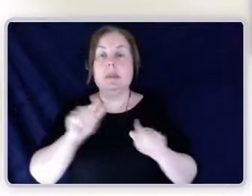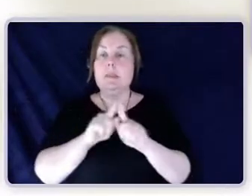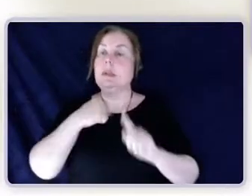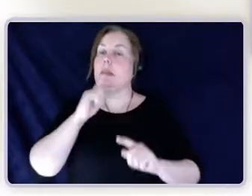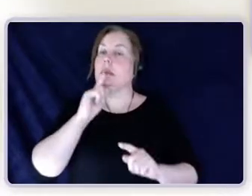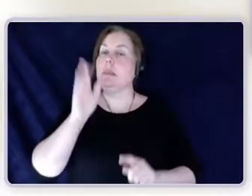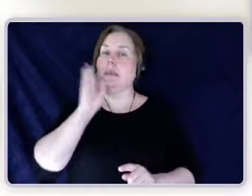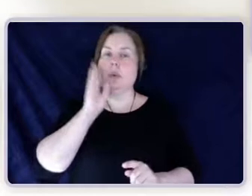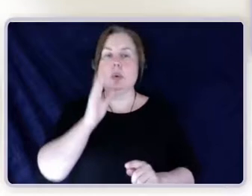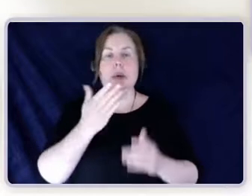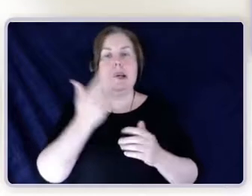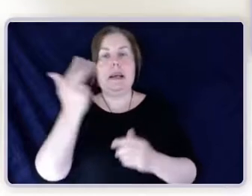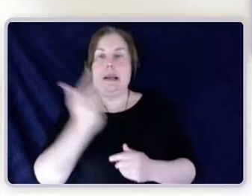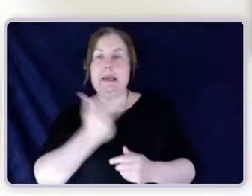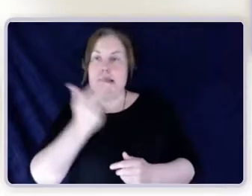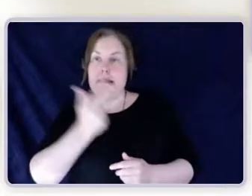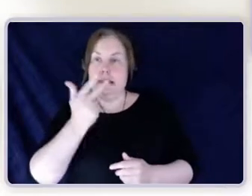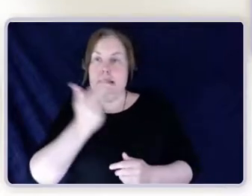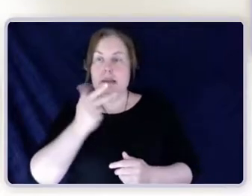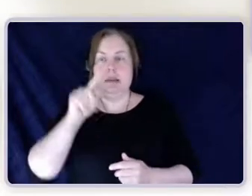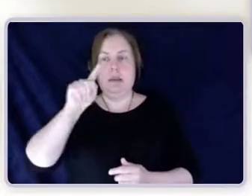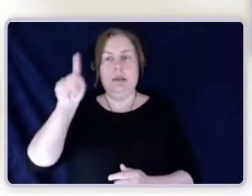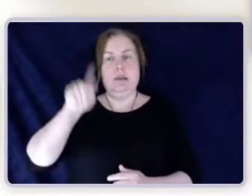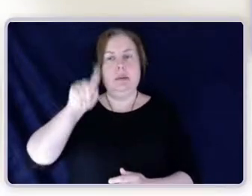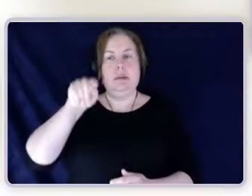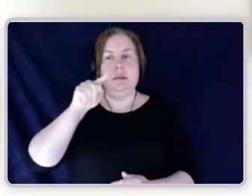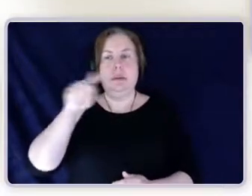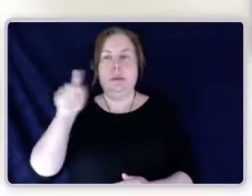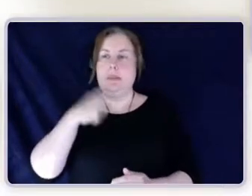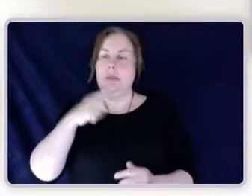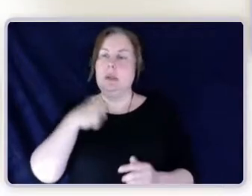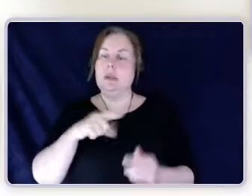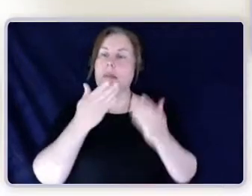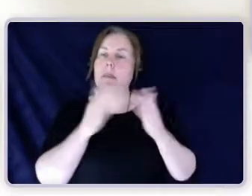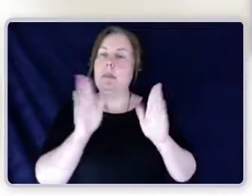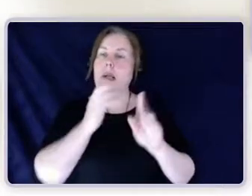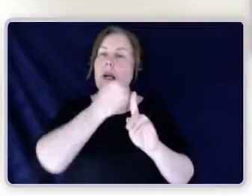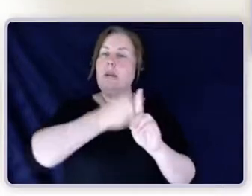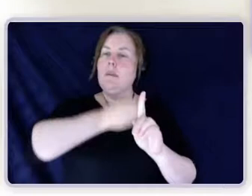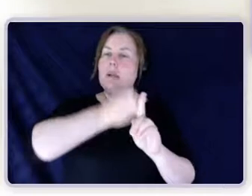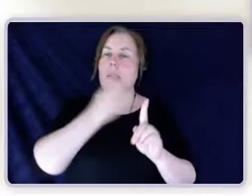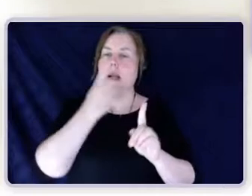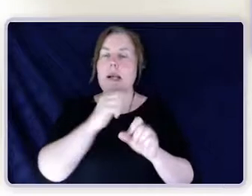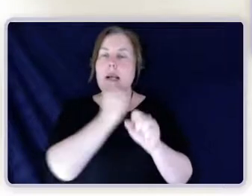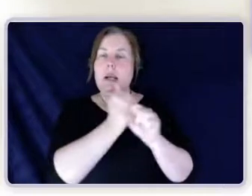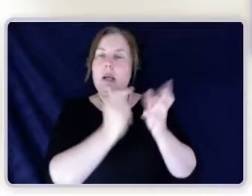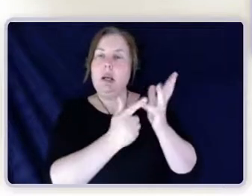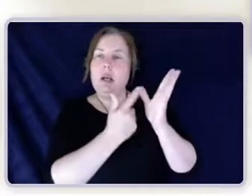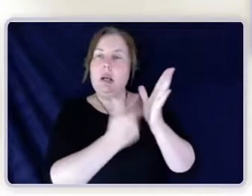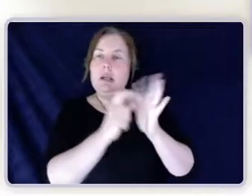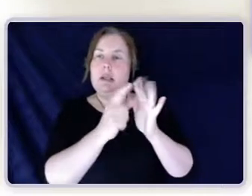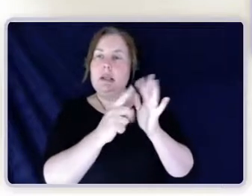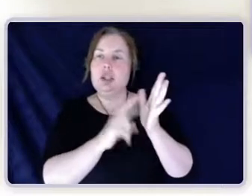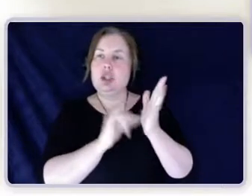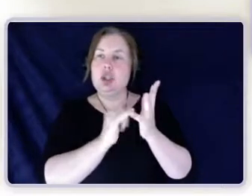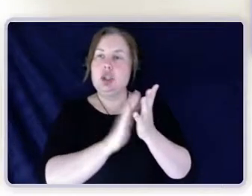18 because the public advocate and guardianship and administration only apply to people who are legal adults, so they must